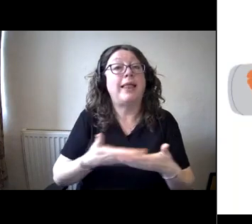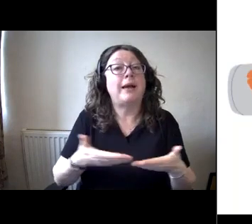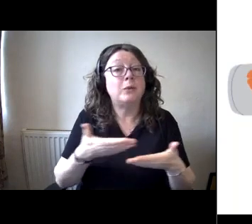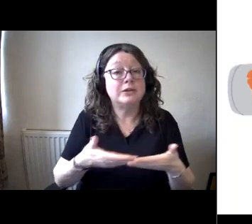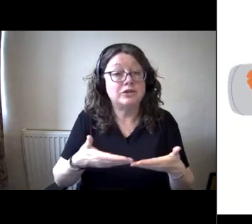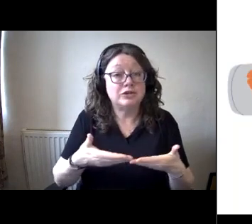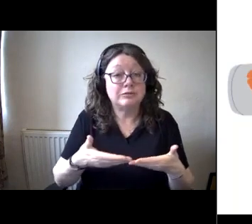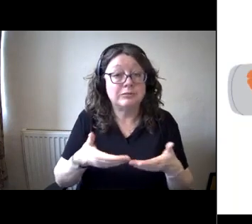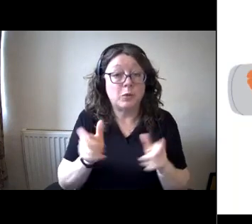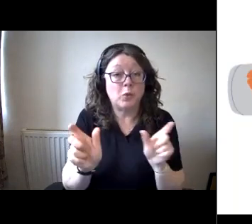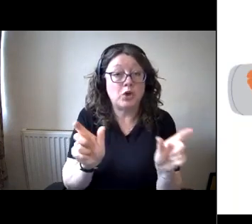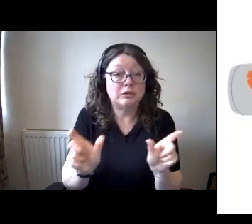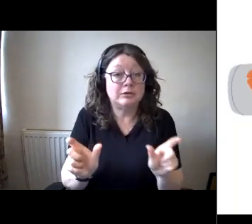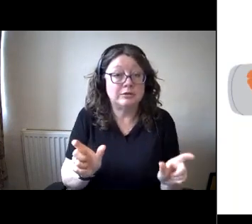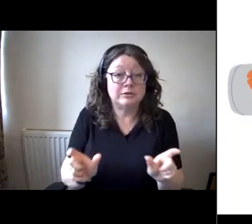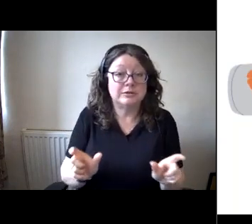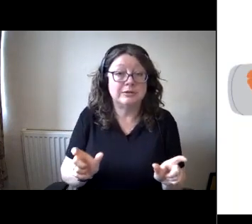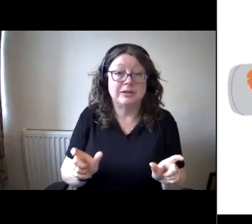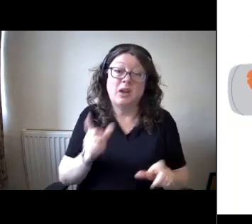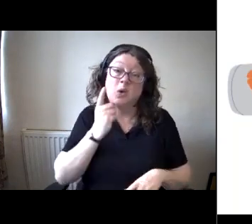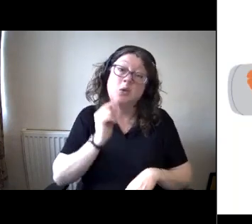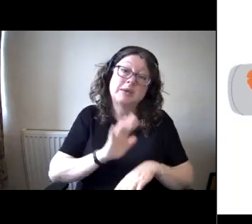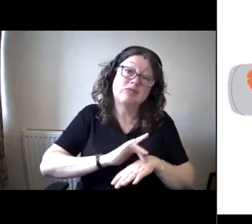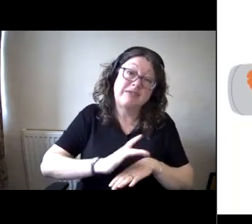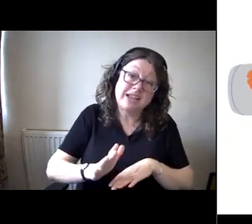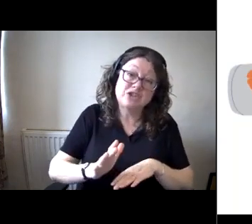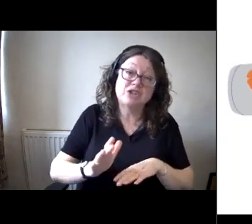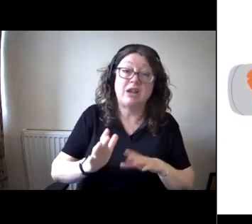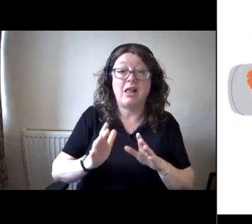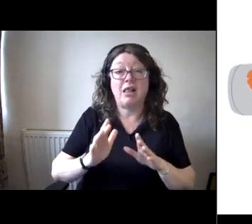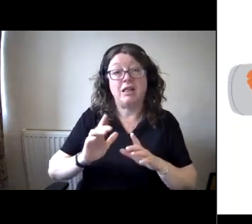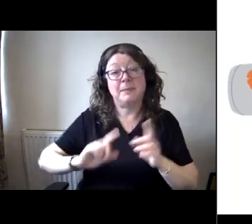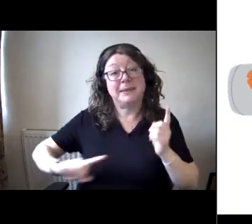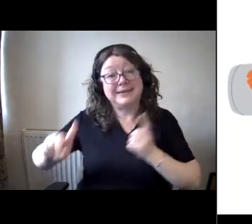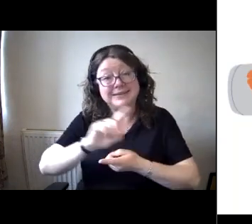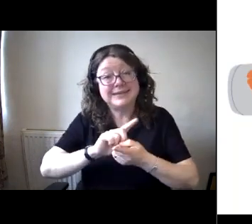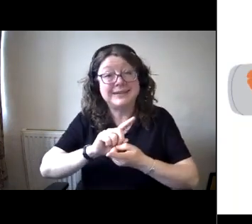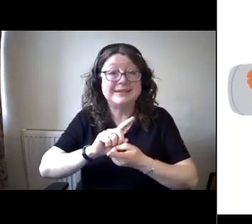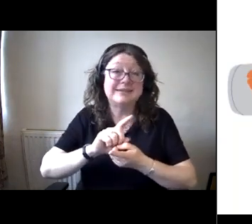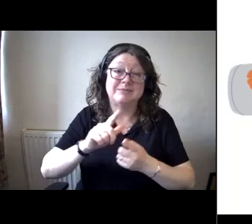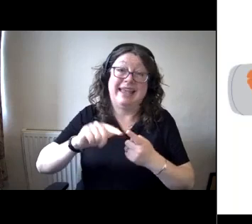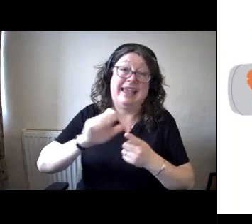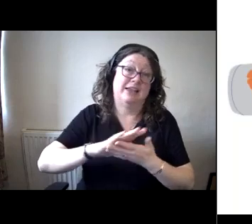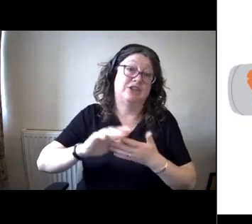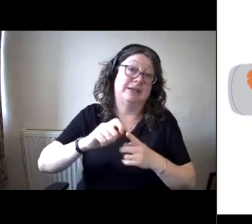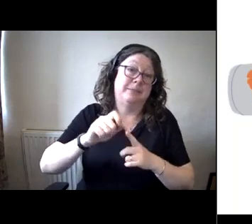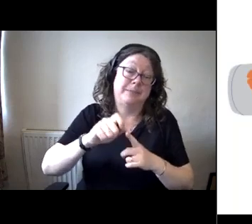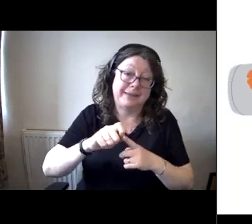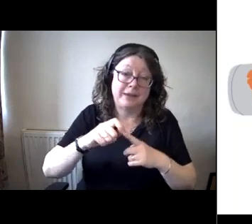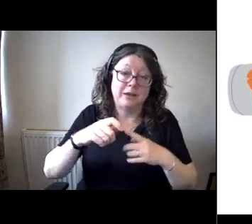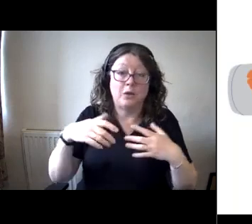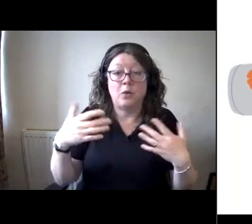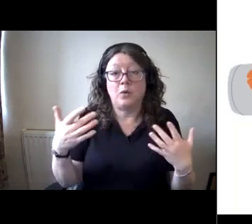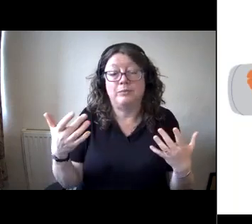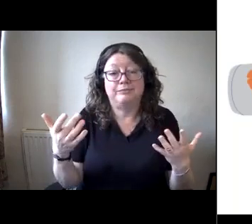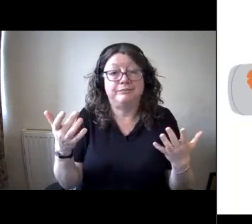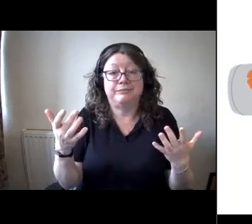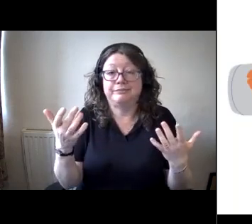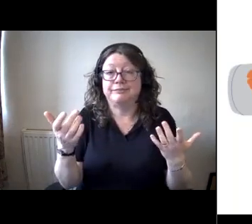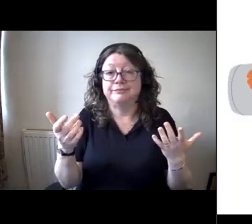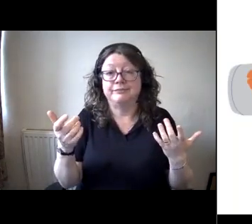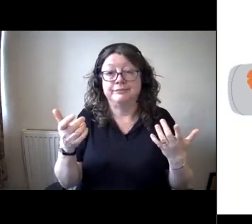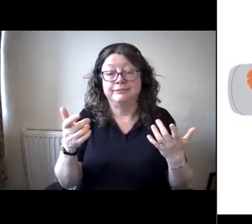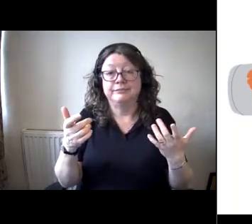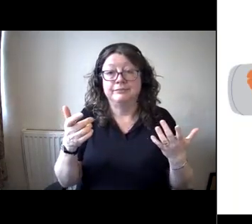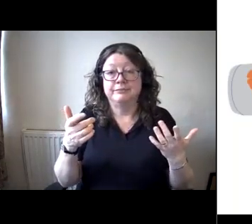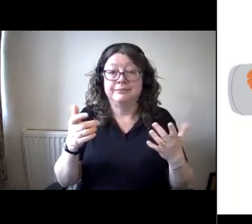in more professional points of view, in meetings, EHCP meetings, you know, our team around the